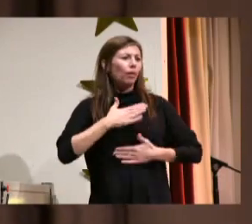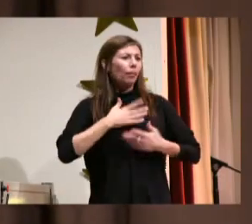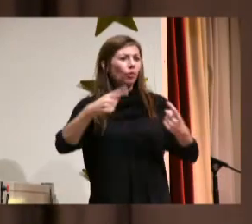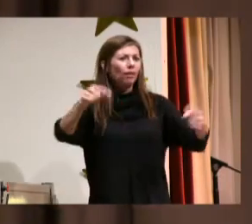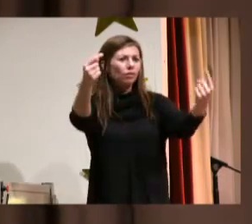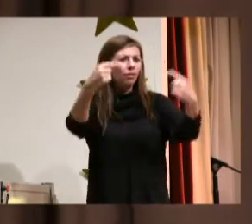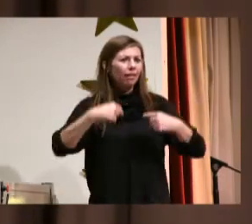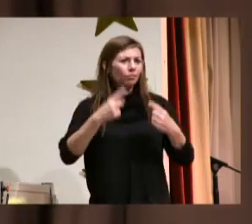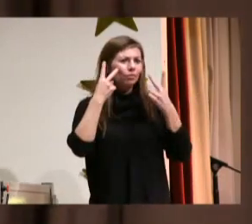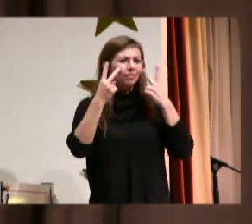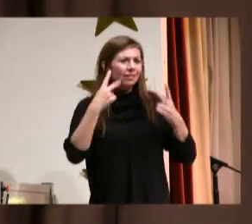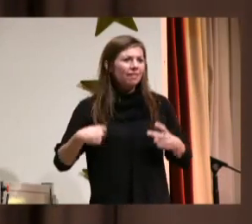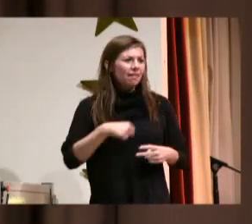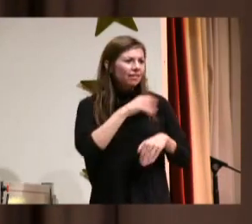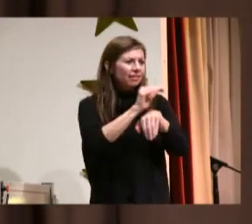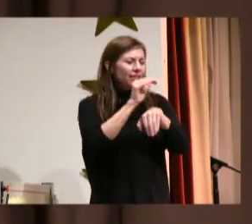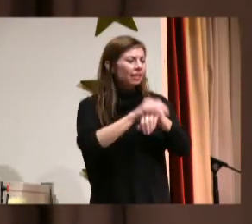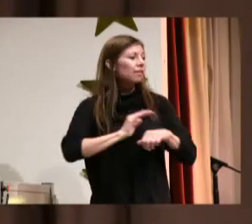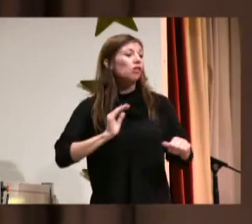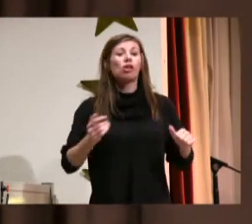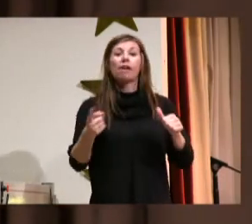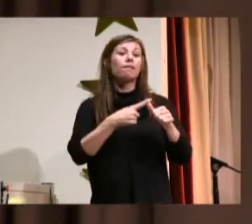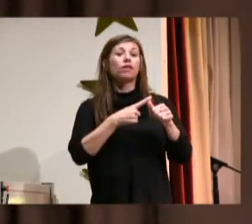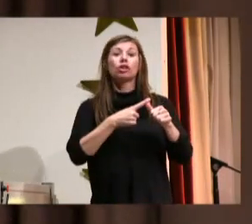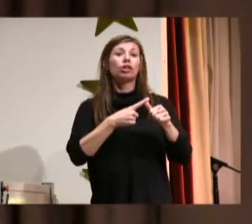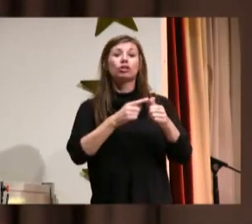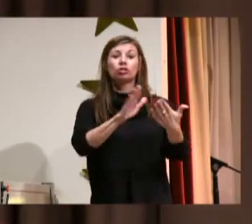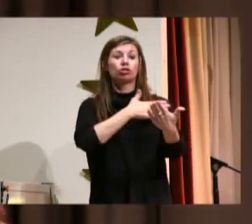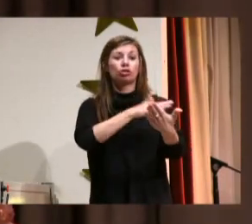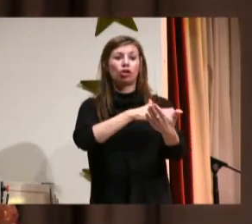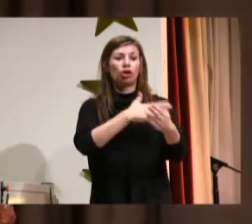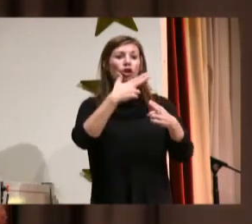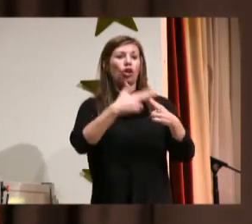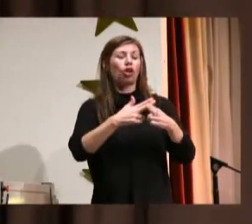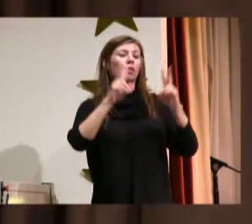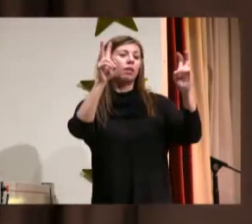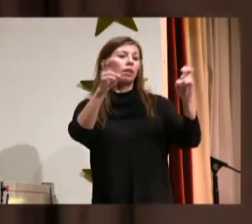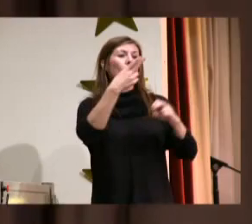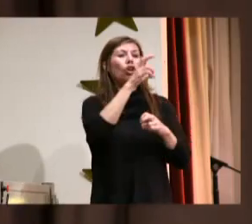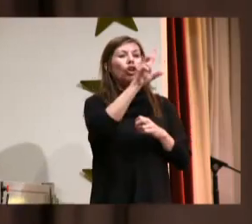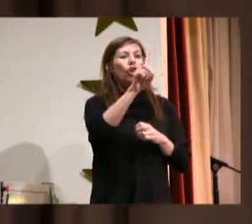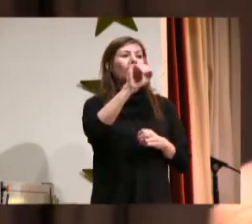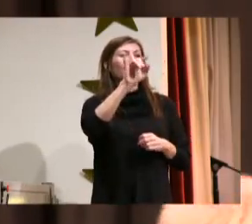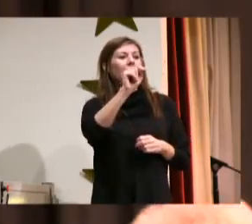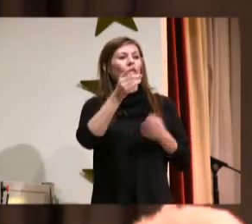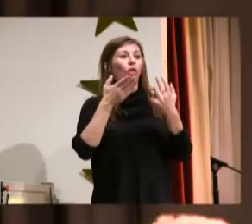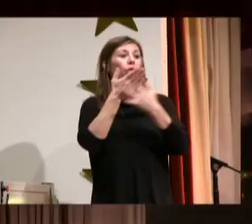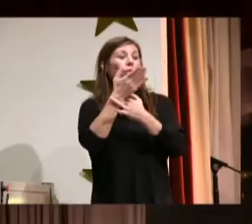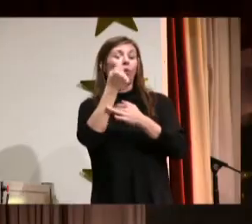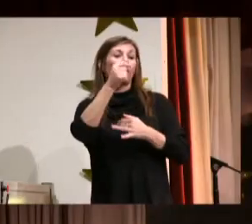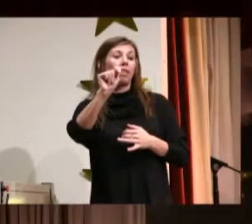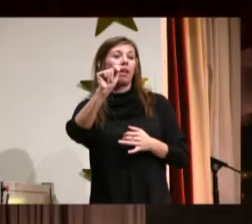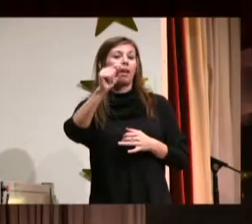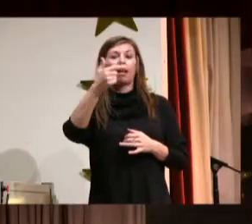To see us tonight. Our first piece is going to be Heard It Through the Grapevine.